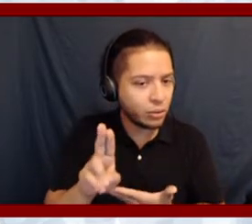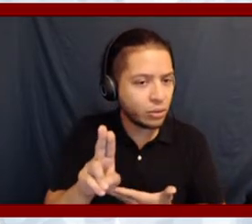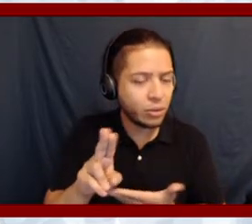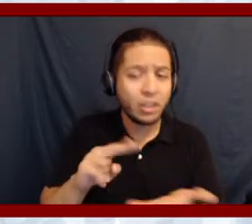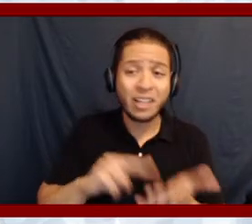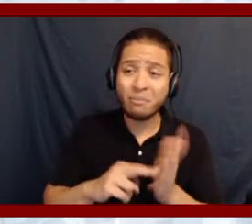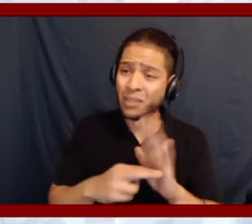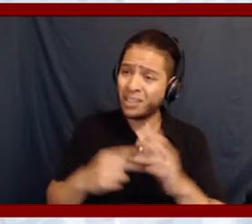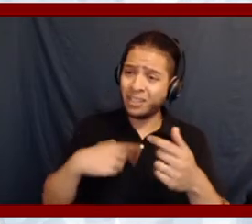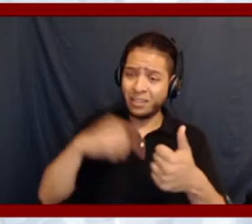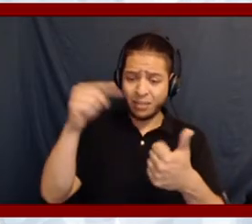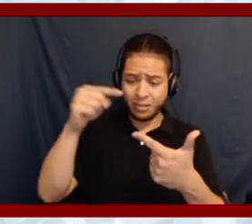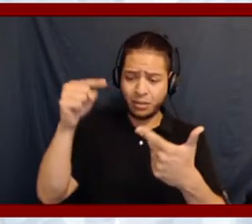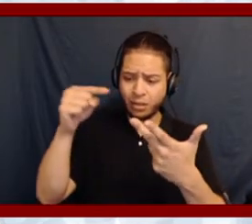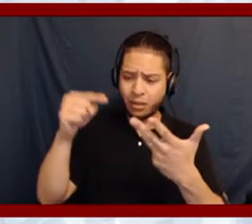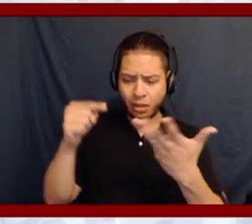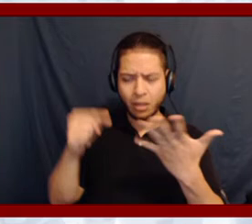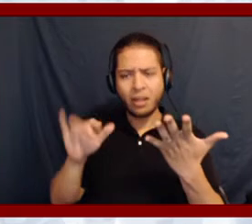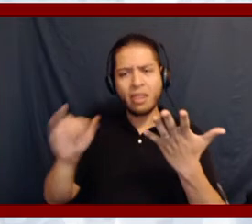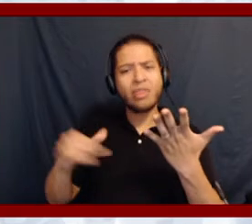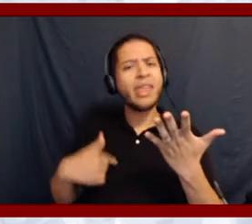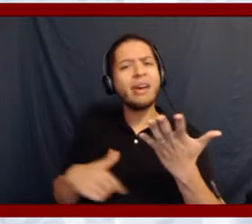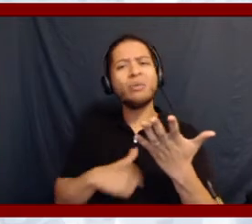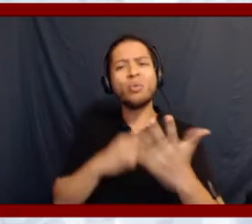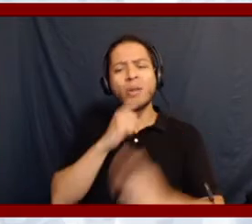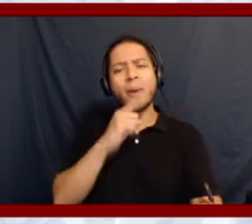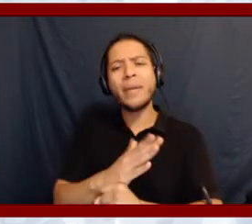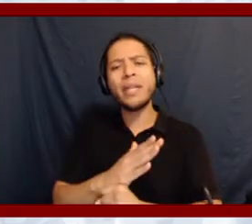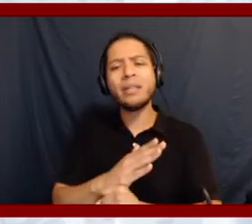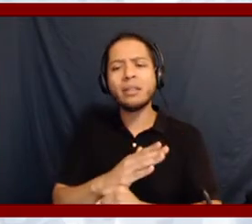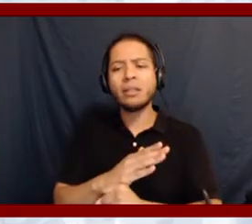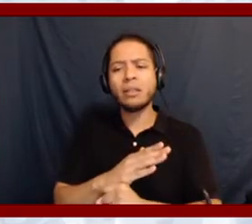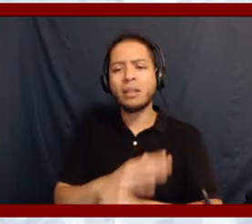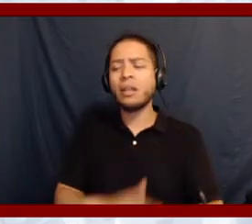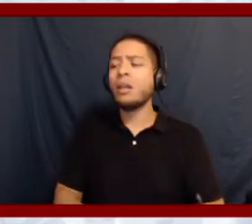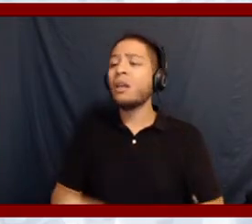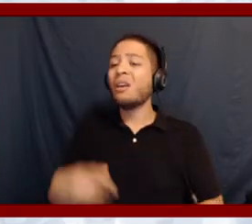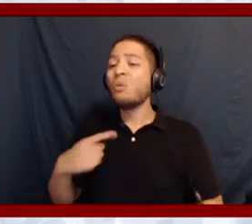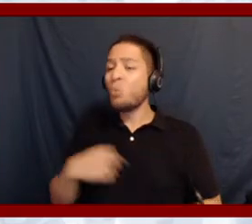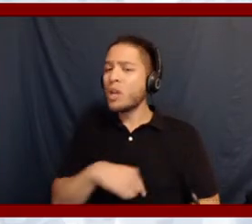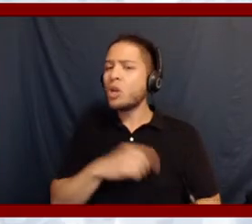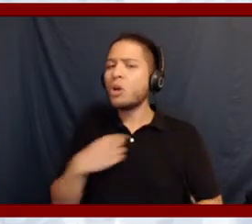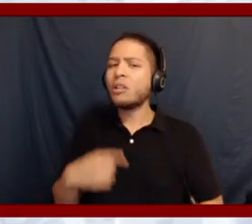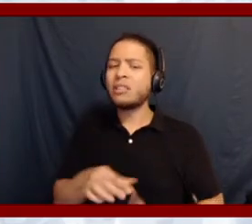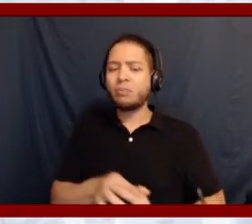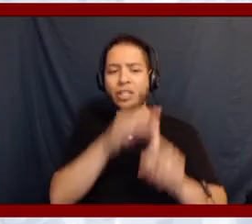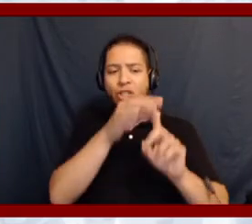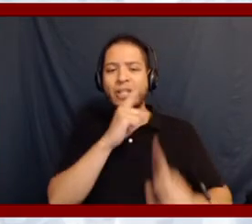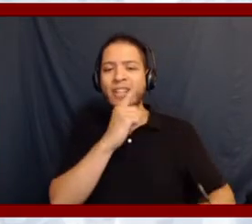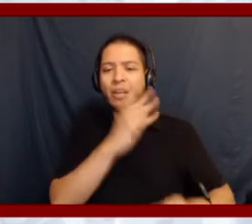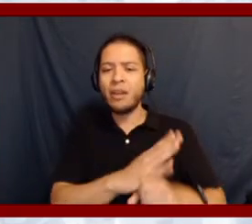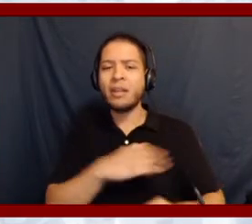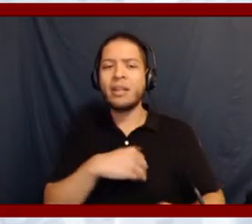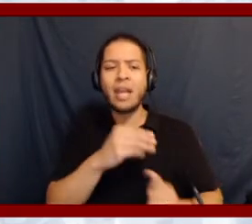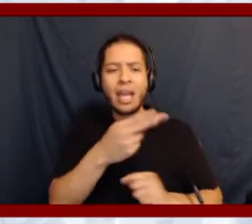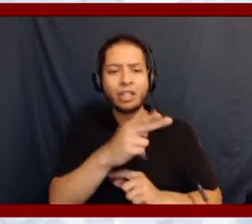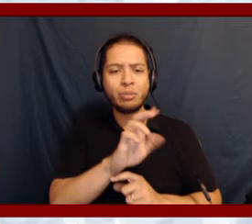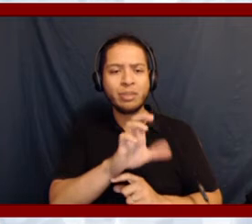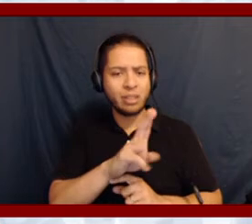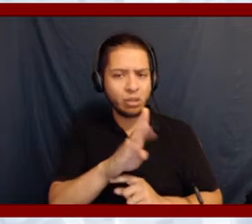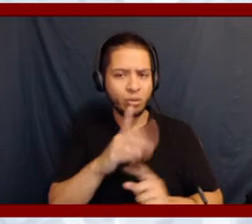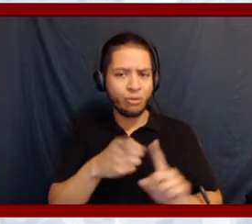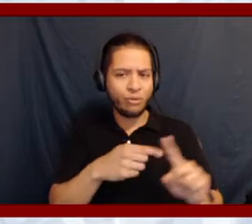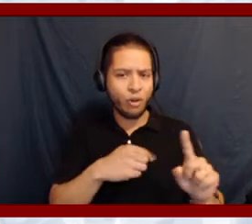making sure we're supporting all students, but in particular, students from HBCUs who we know can benefit from the support, targeted support,